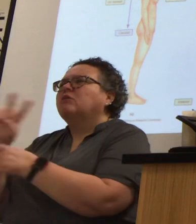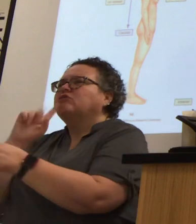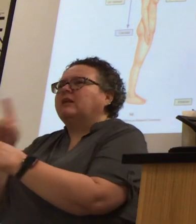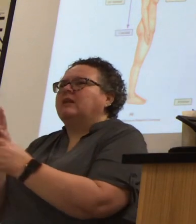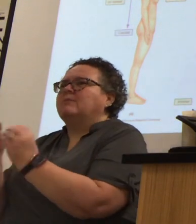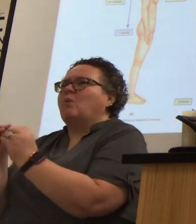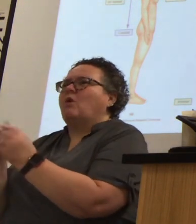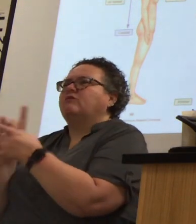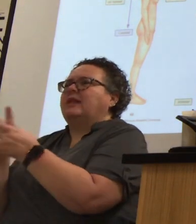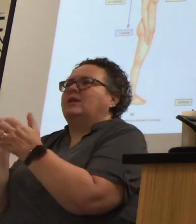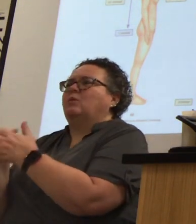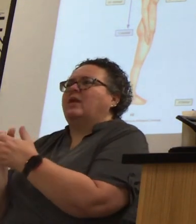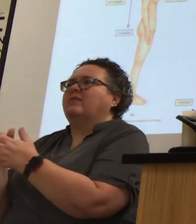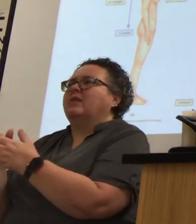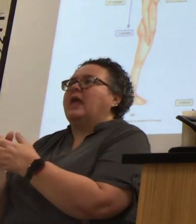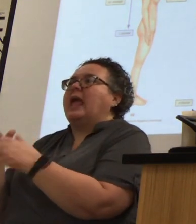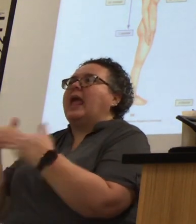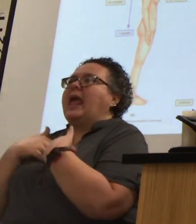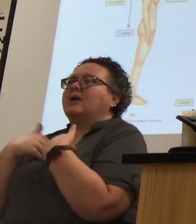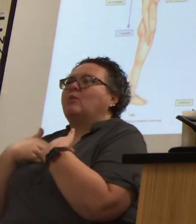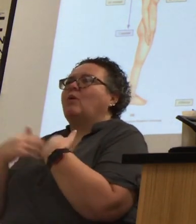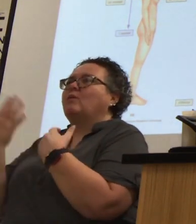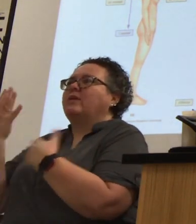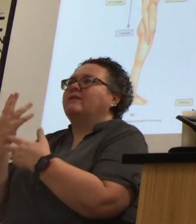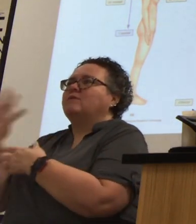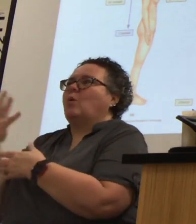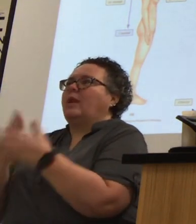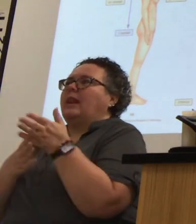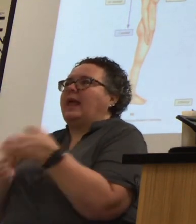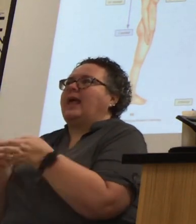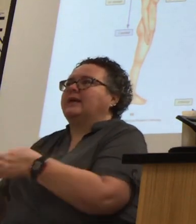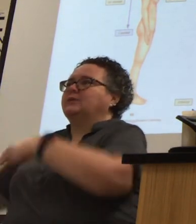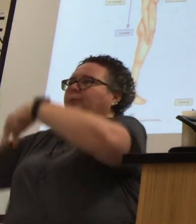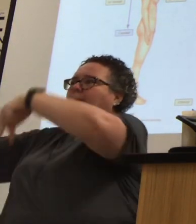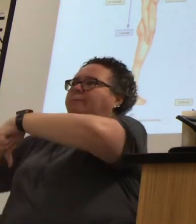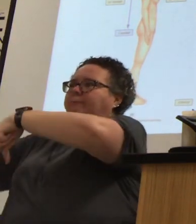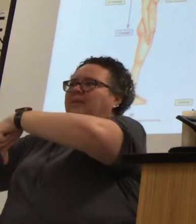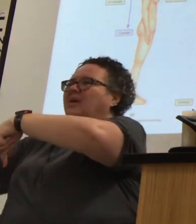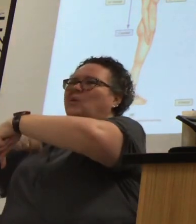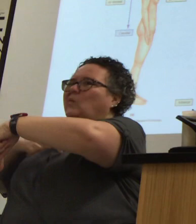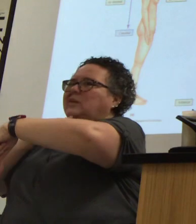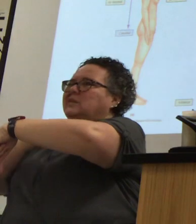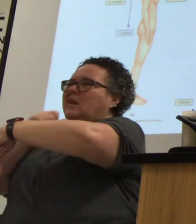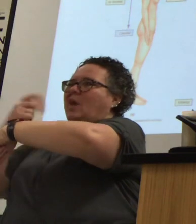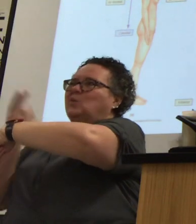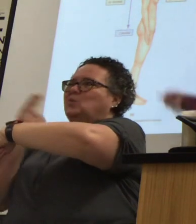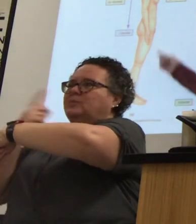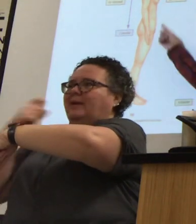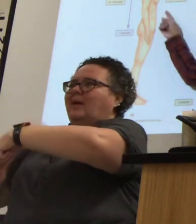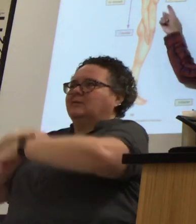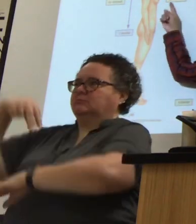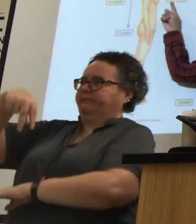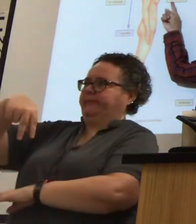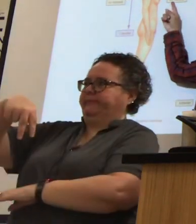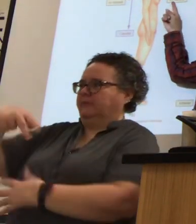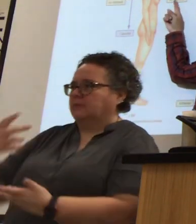animals. We're on all fours, and we're not, so I don't use that. You also have anterior posterior, or